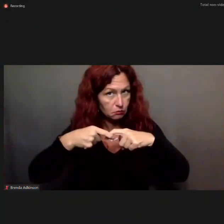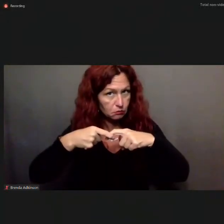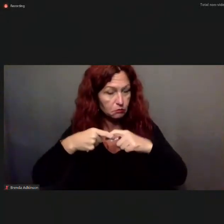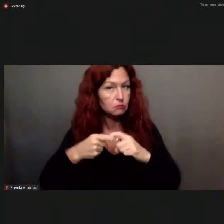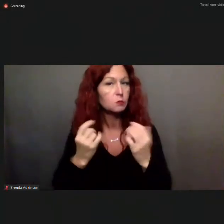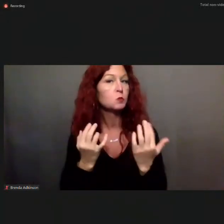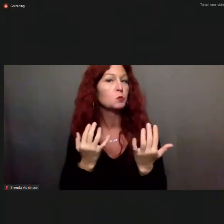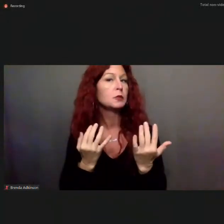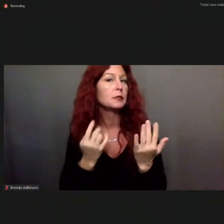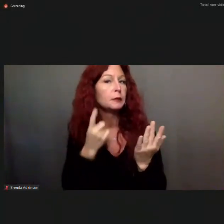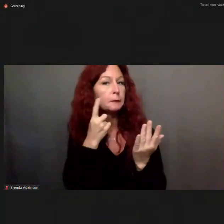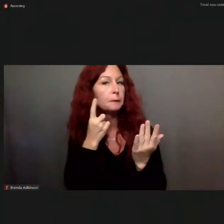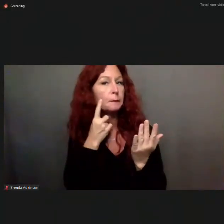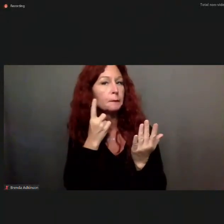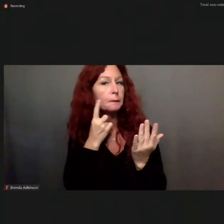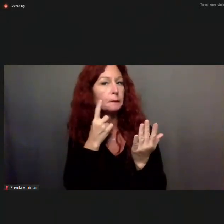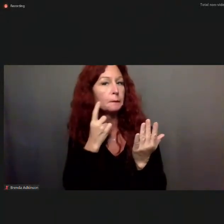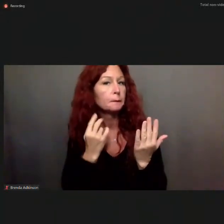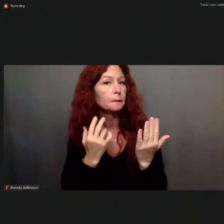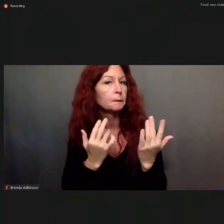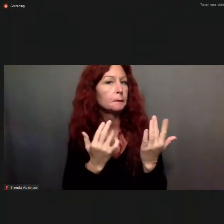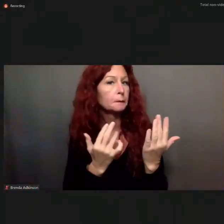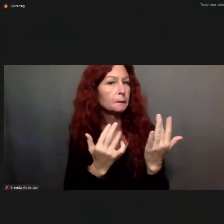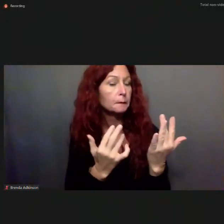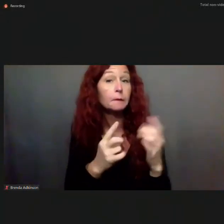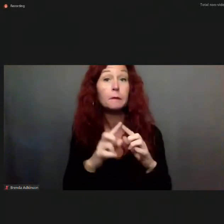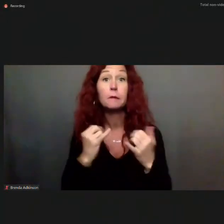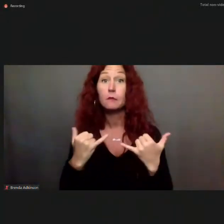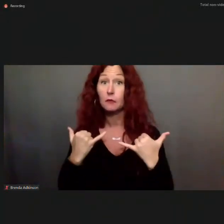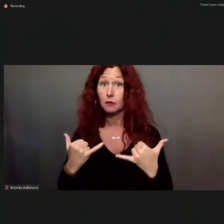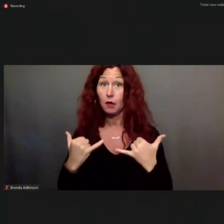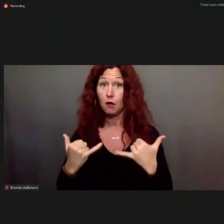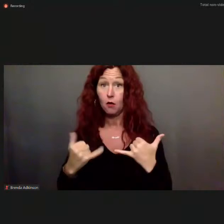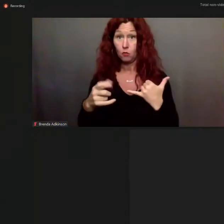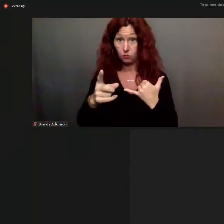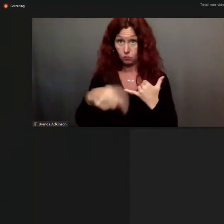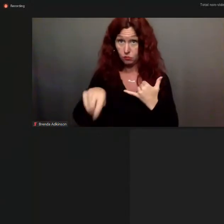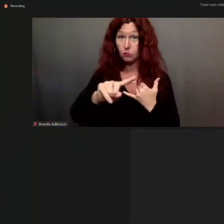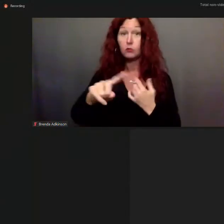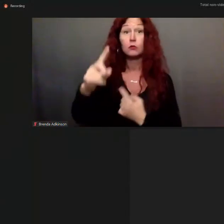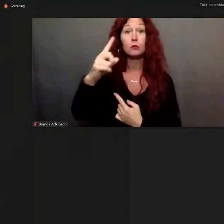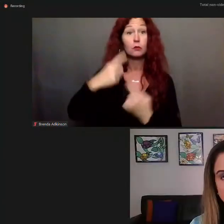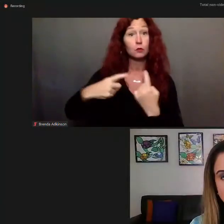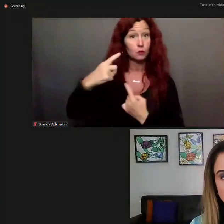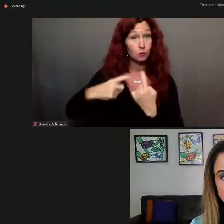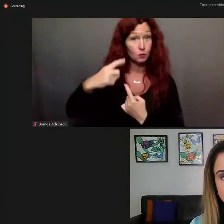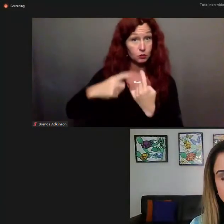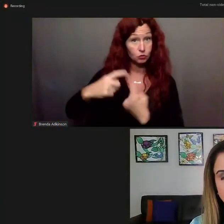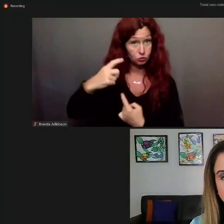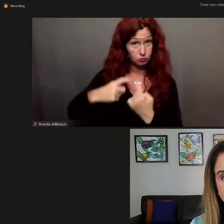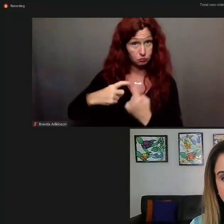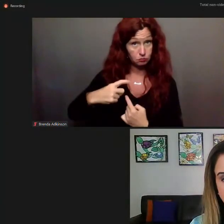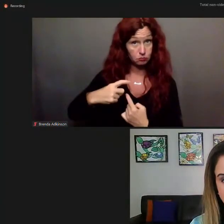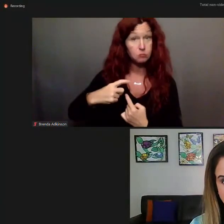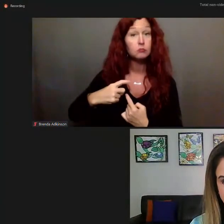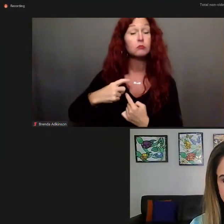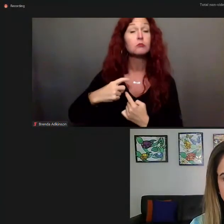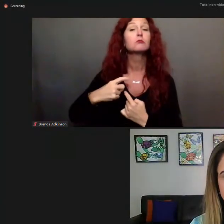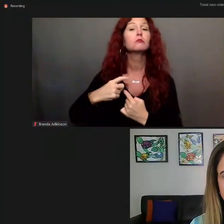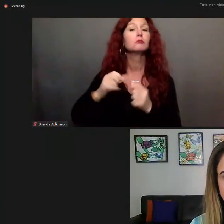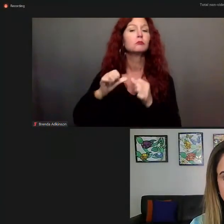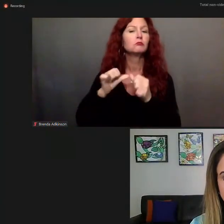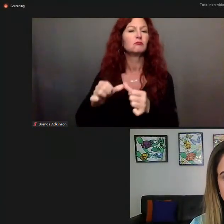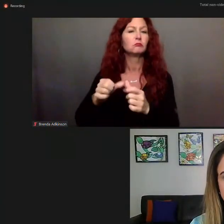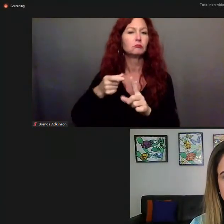home. Now I'll take your questions in English, and our medical experts and two of my deputy mayors, Maurice Kemp, who is coordinating testing sites,